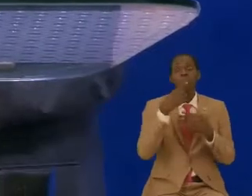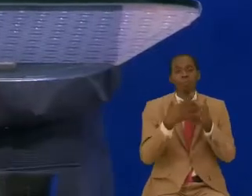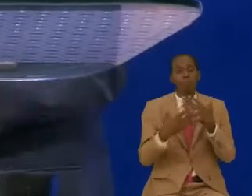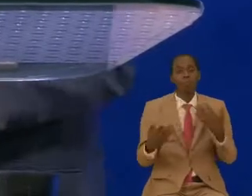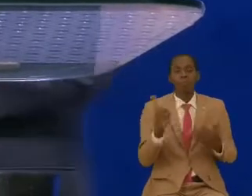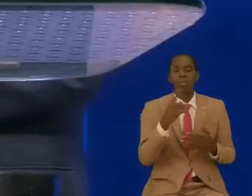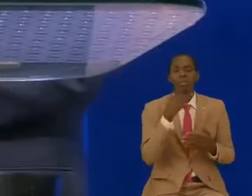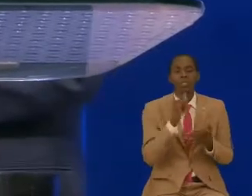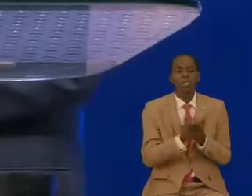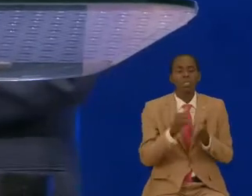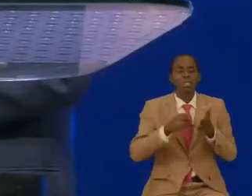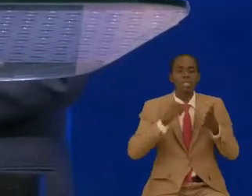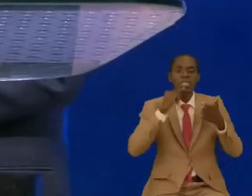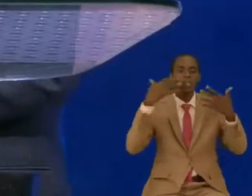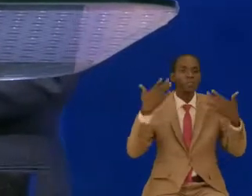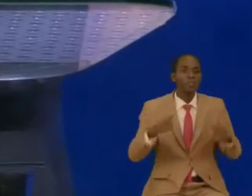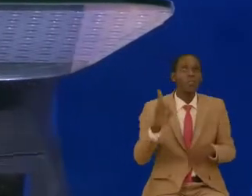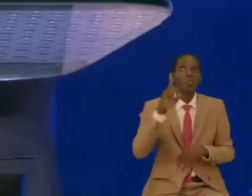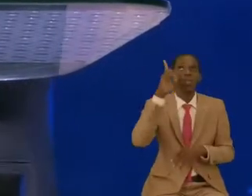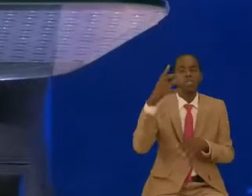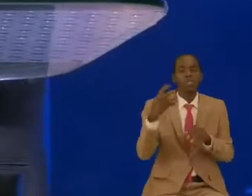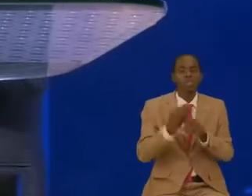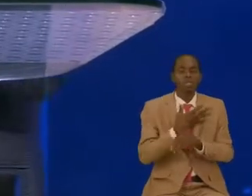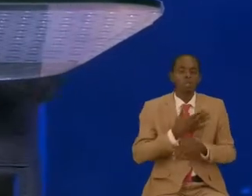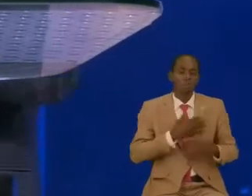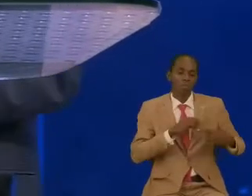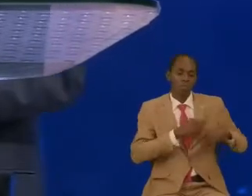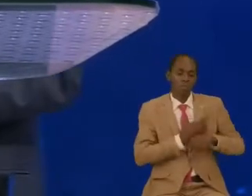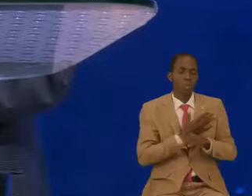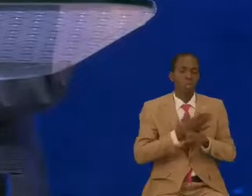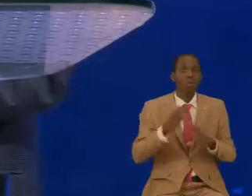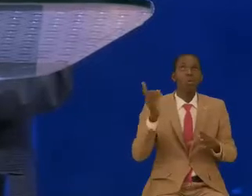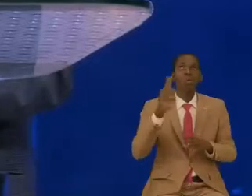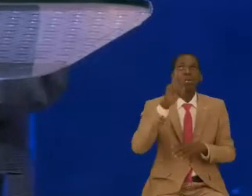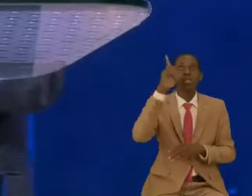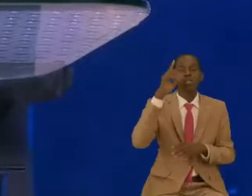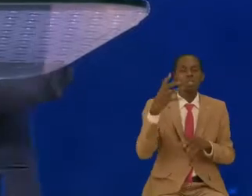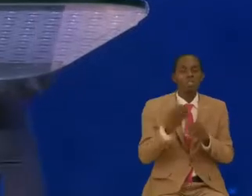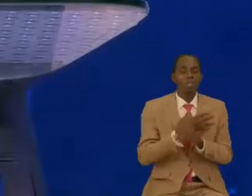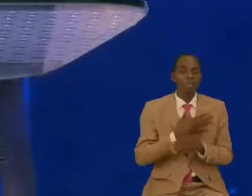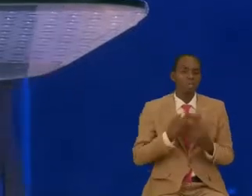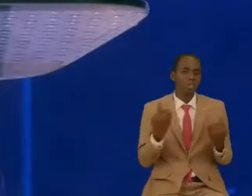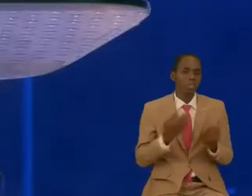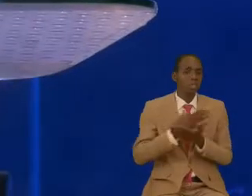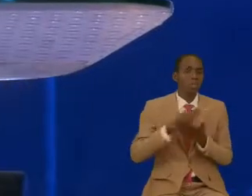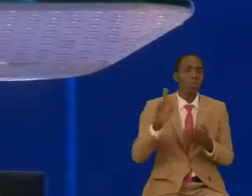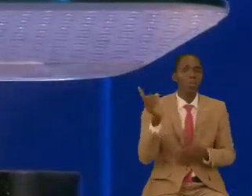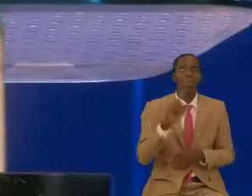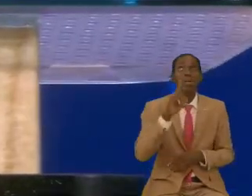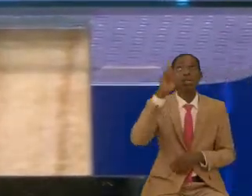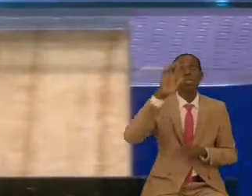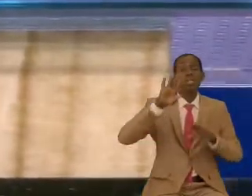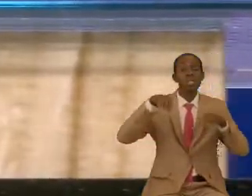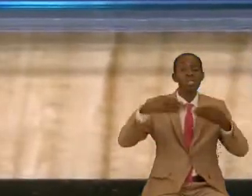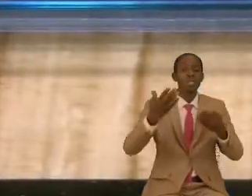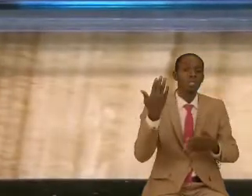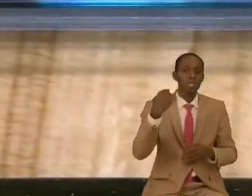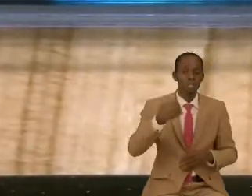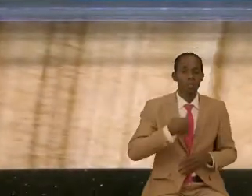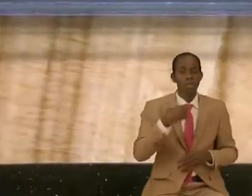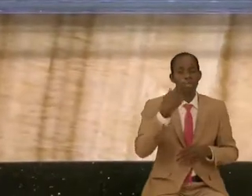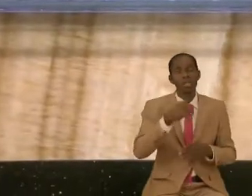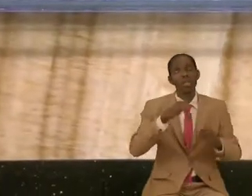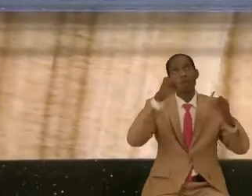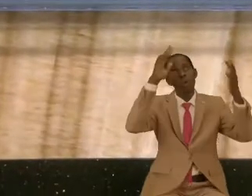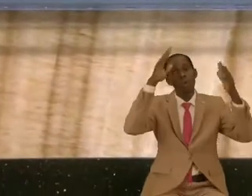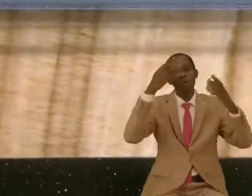finished. There he took my guilt away. There he took my sins away. There he gave me the hope of